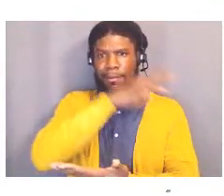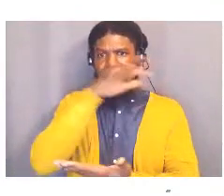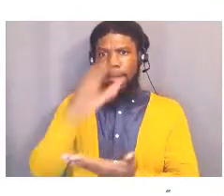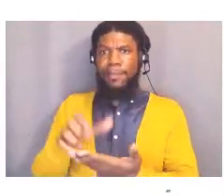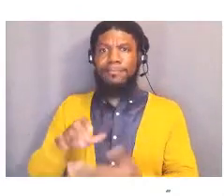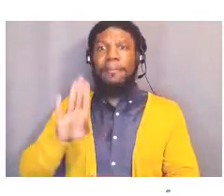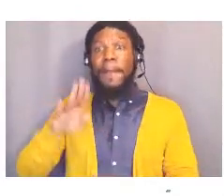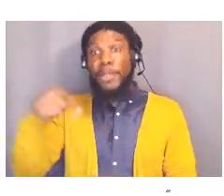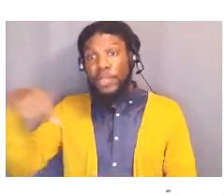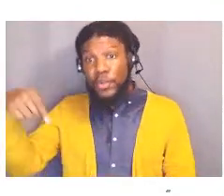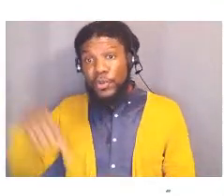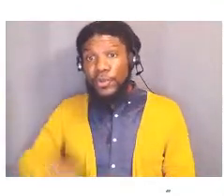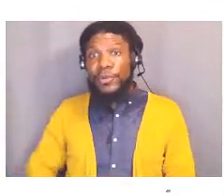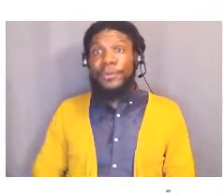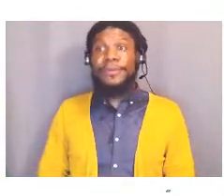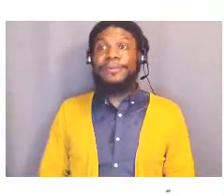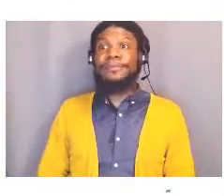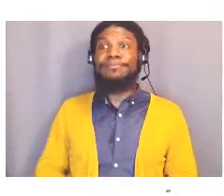barbecue,